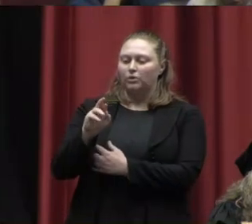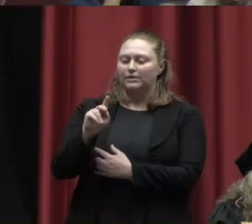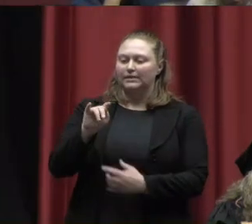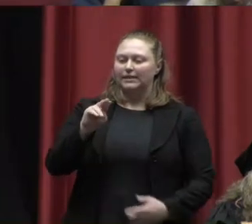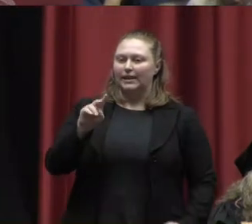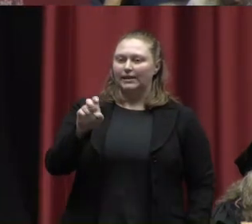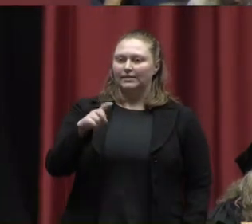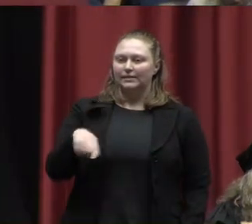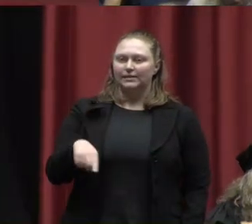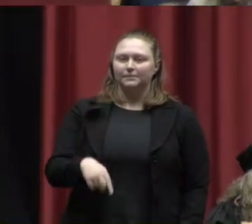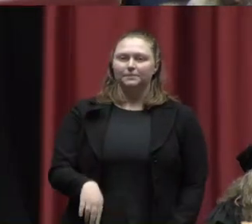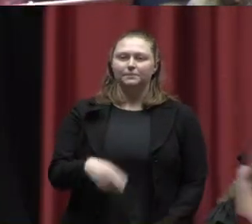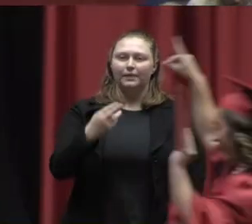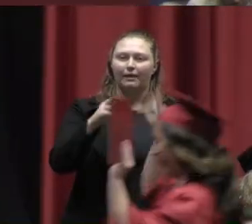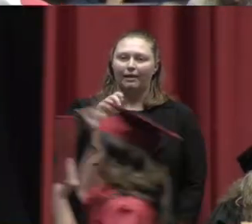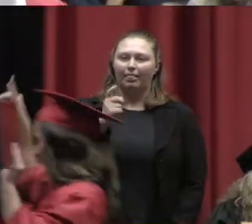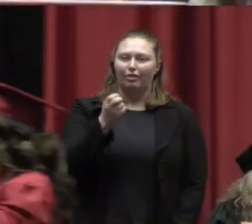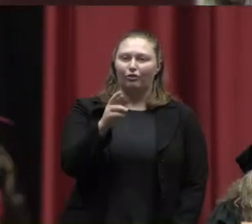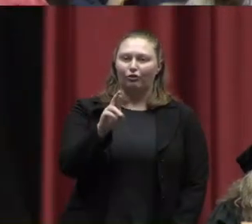Edward Cater III.